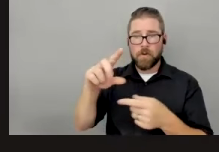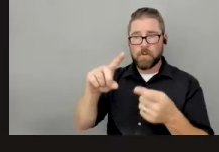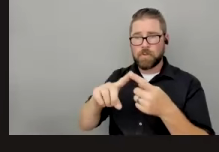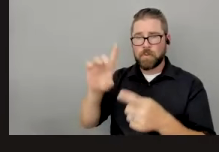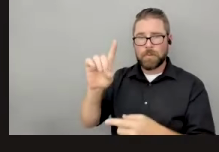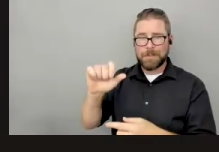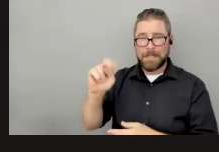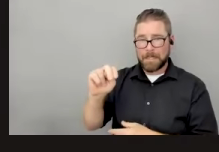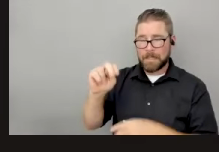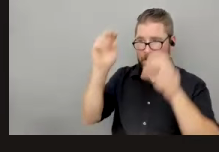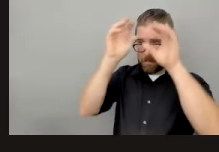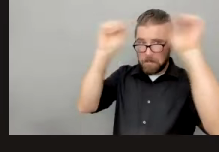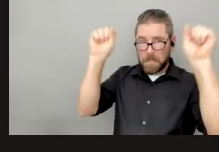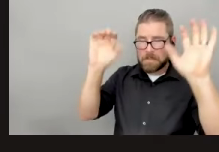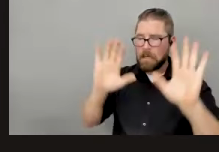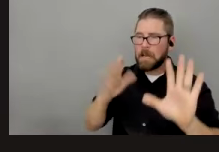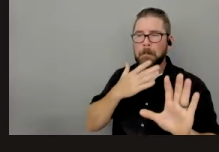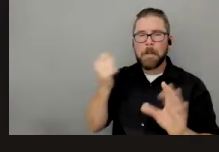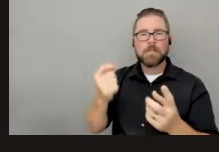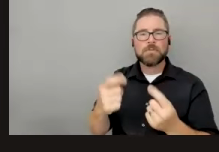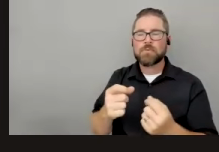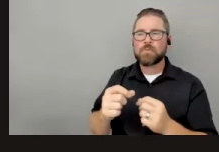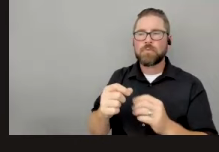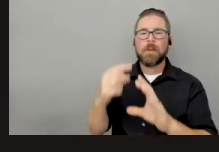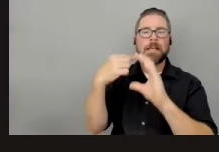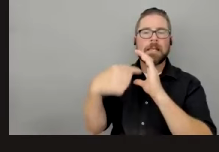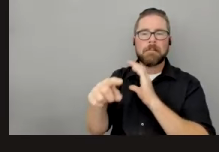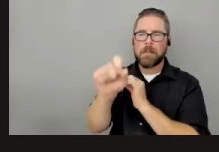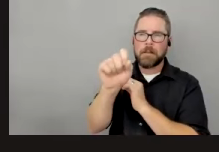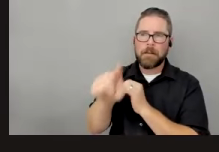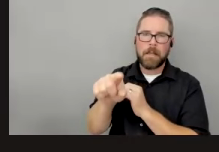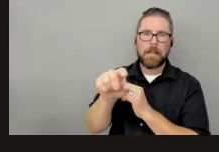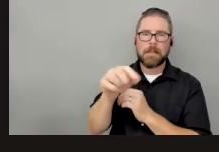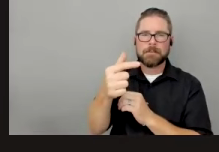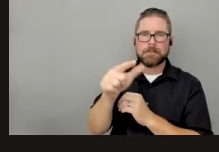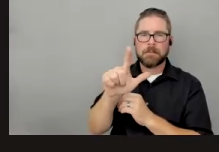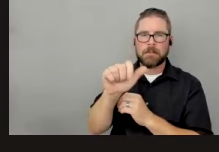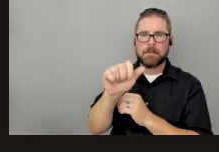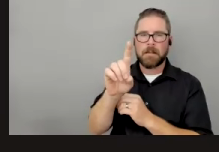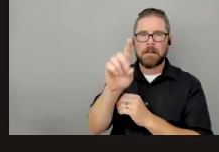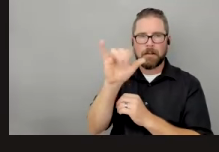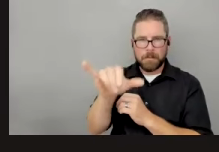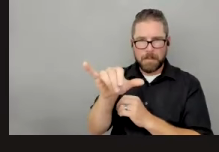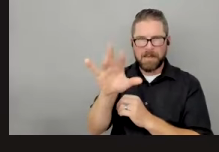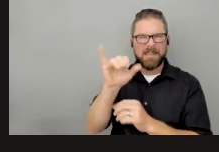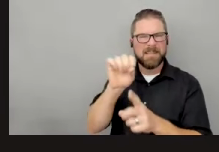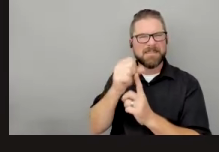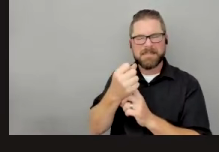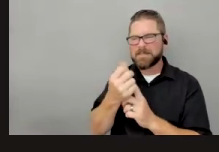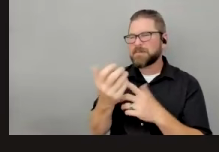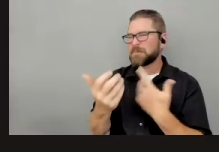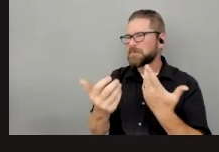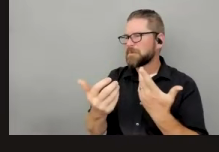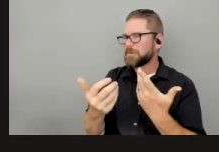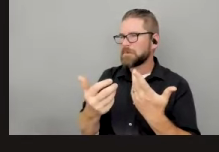in Gladdy. It's one of those less people know, get them to the right people